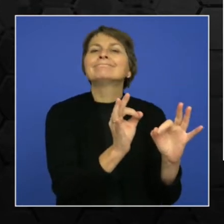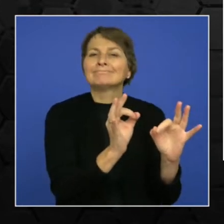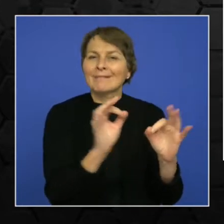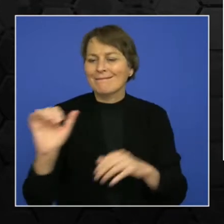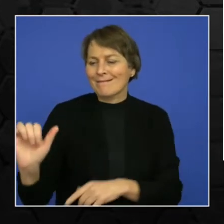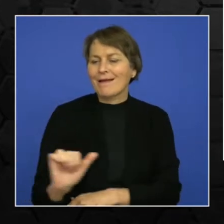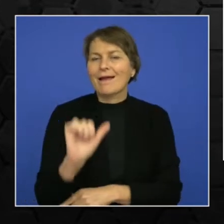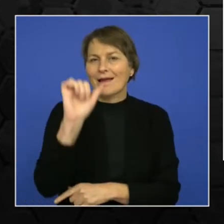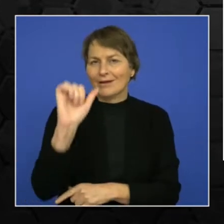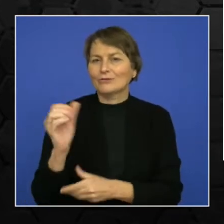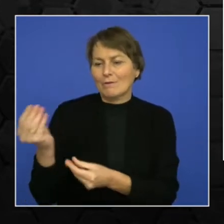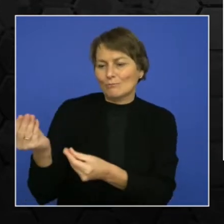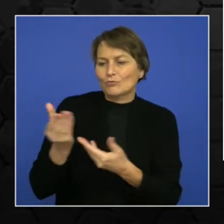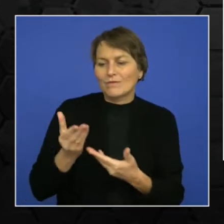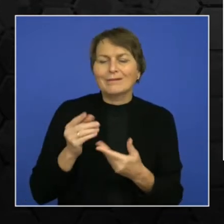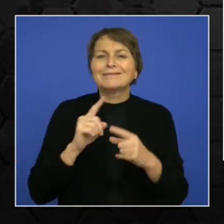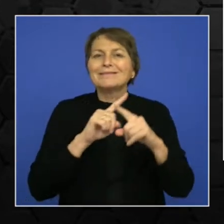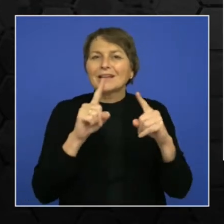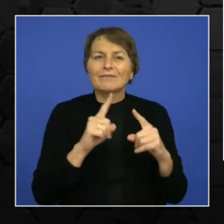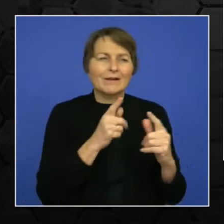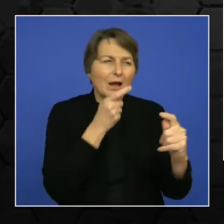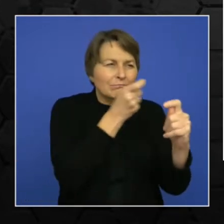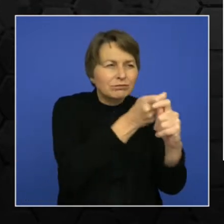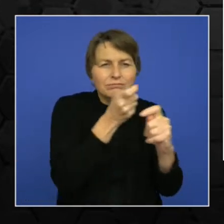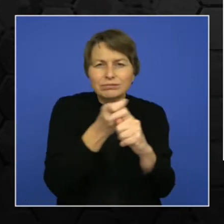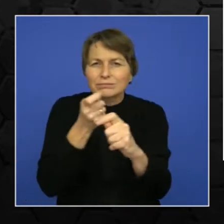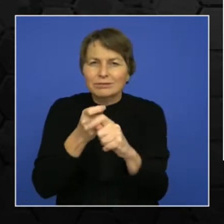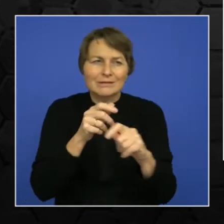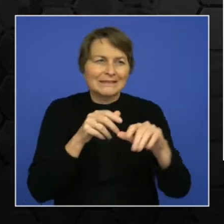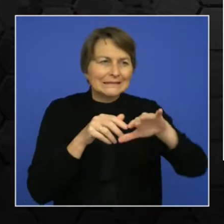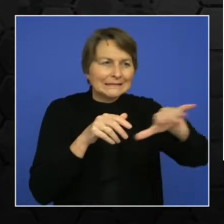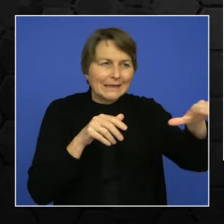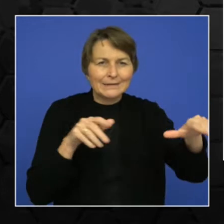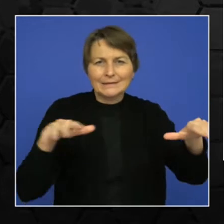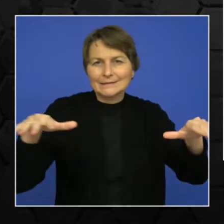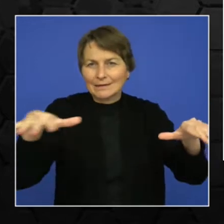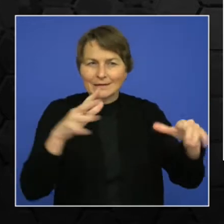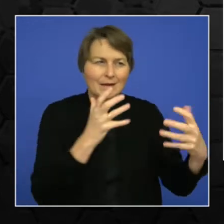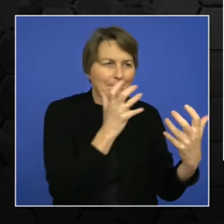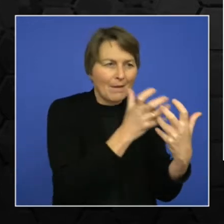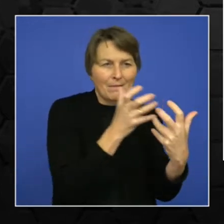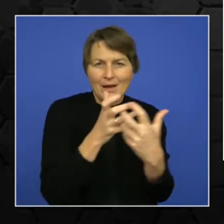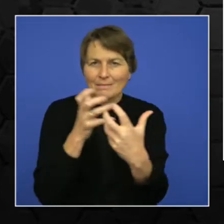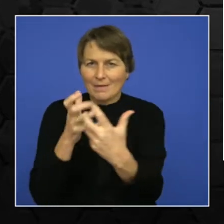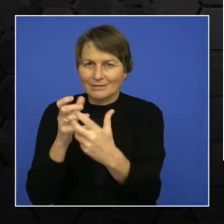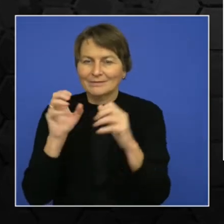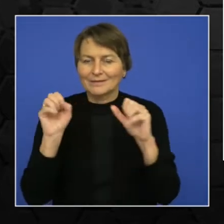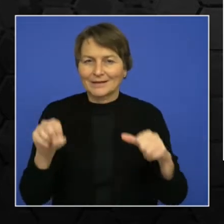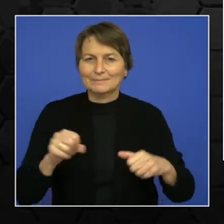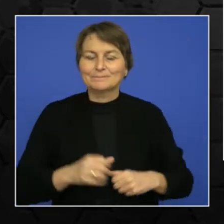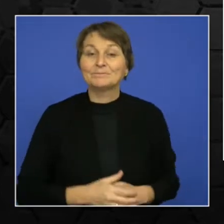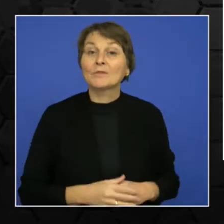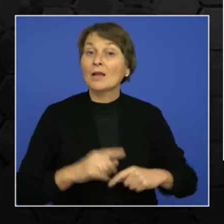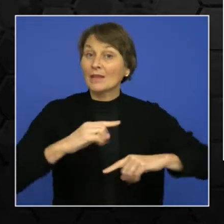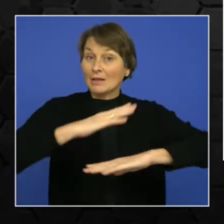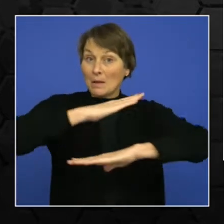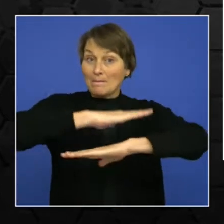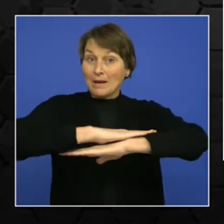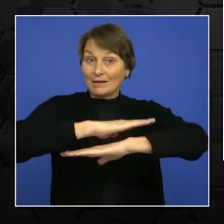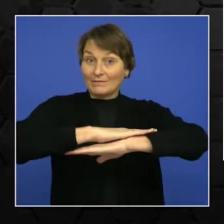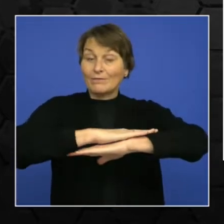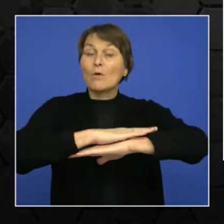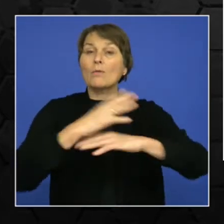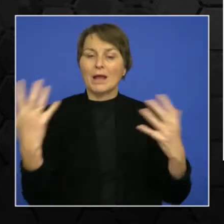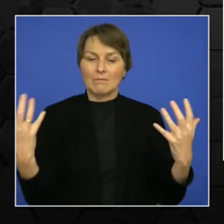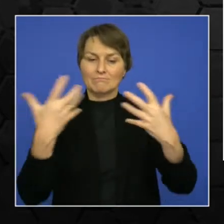you, and that is called the custom scenario. You can integrate this particular platform with other Azure services like your